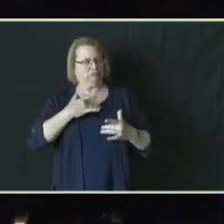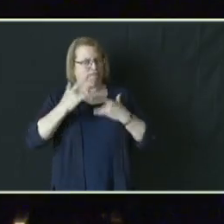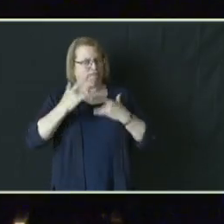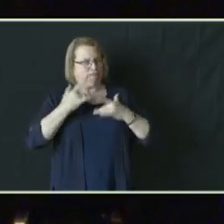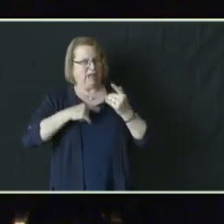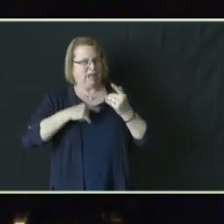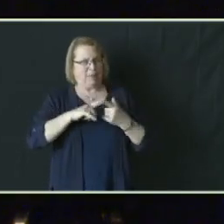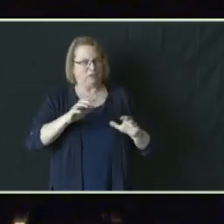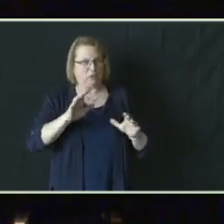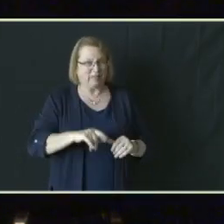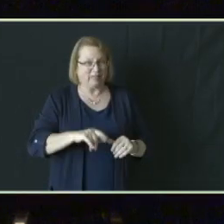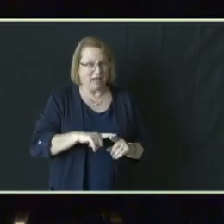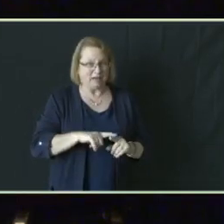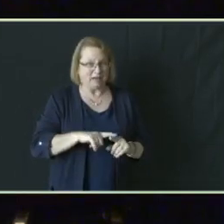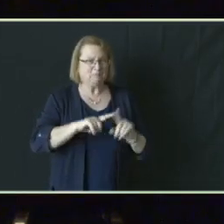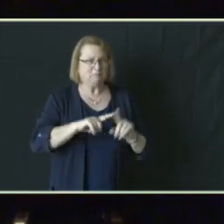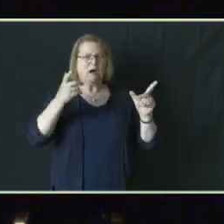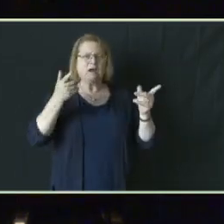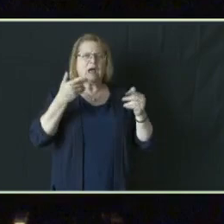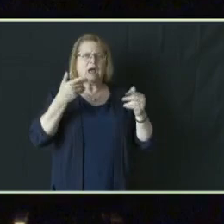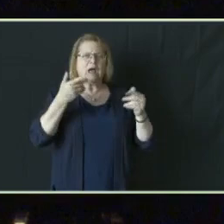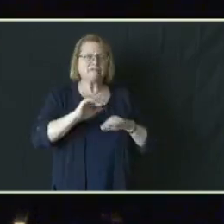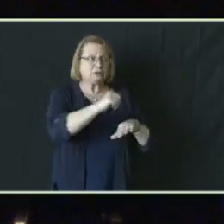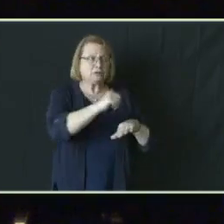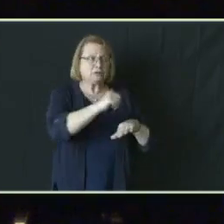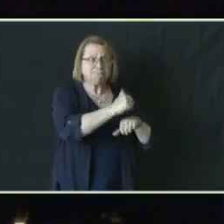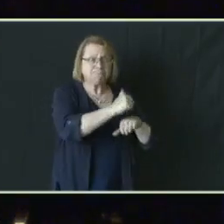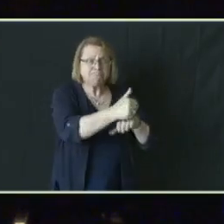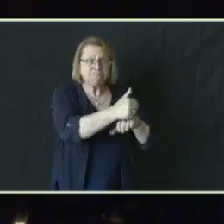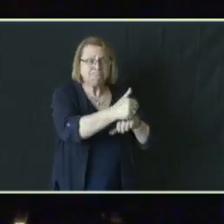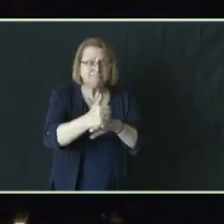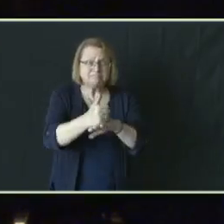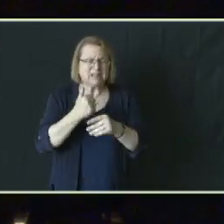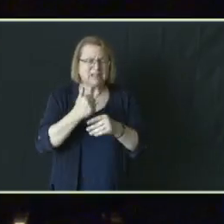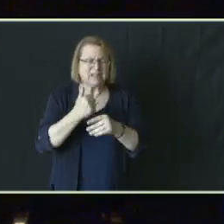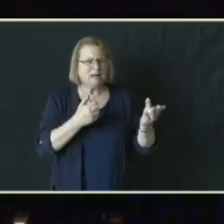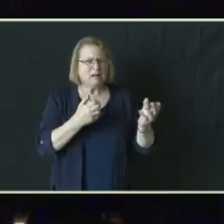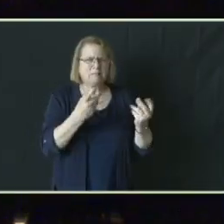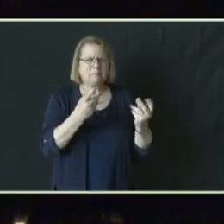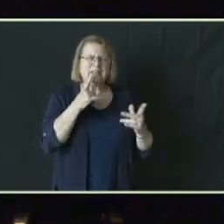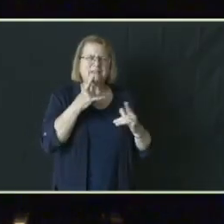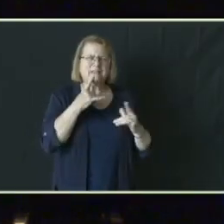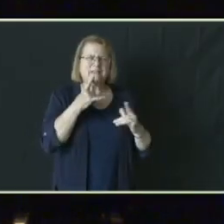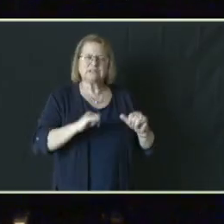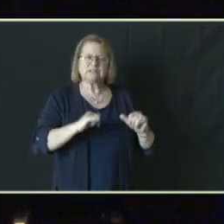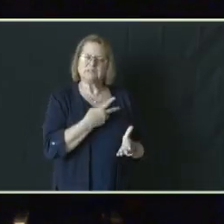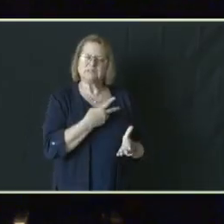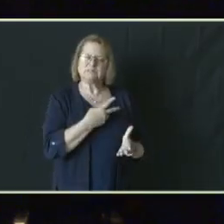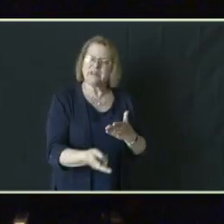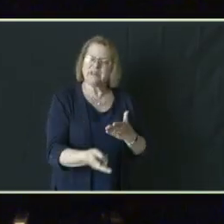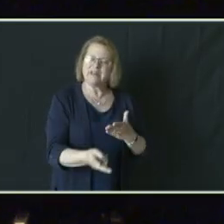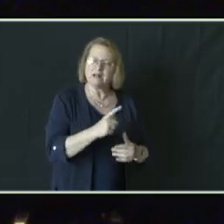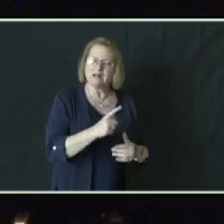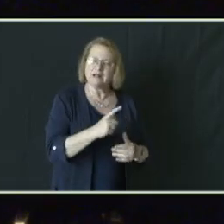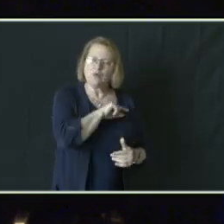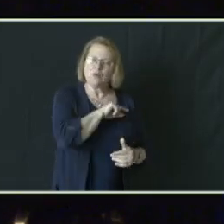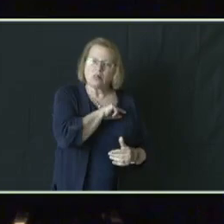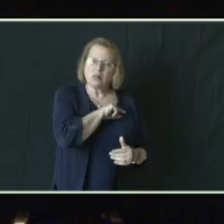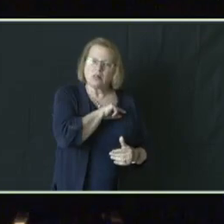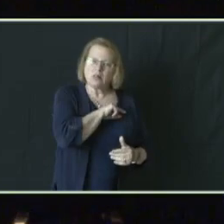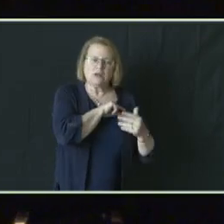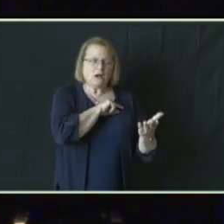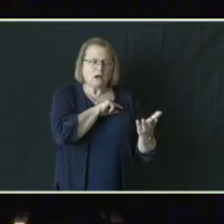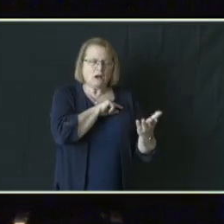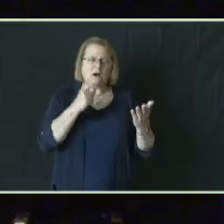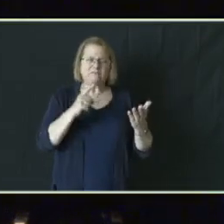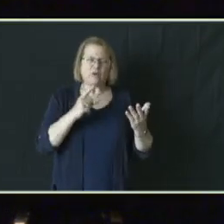after installation, many of the system's fabric treatment failed quality standards for fire resistance. Instead of